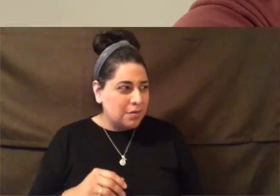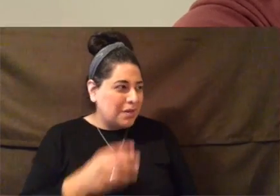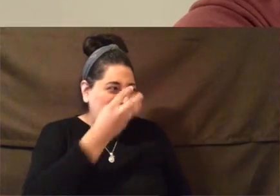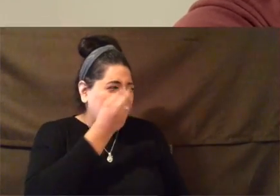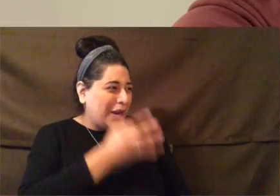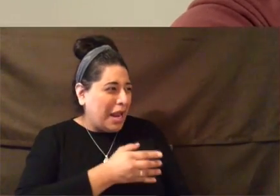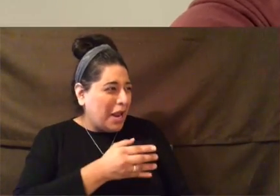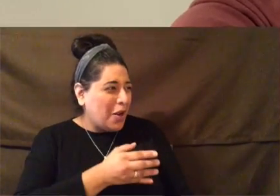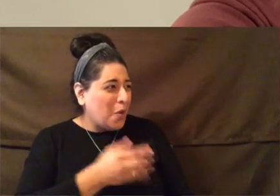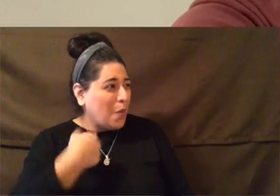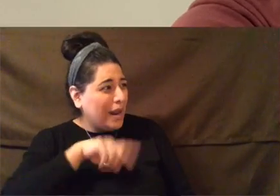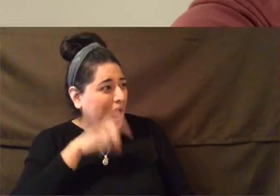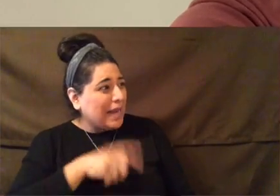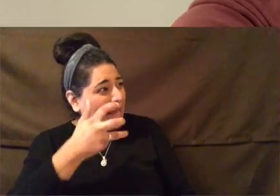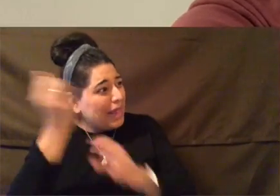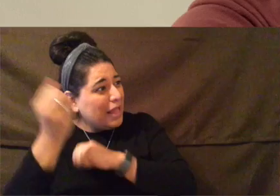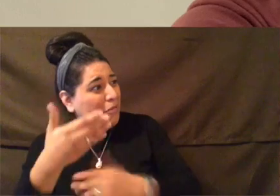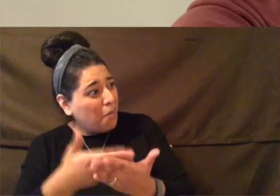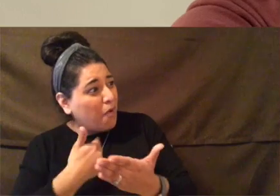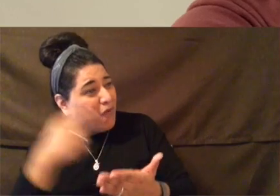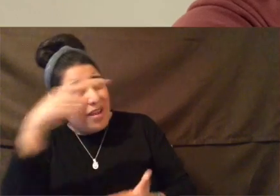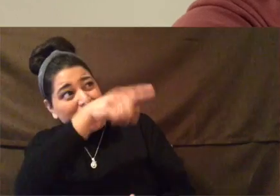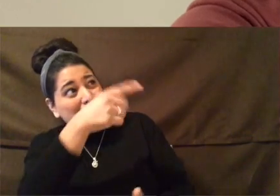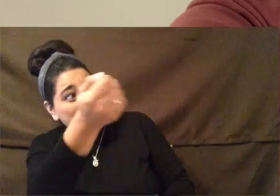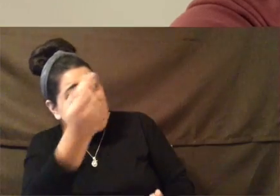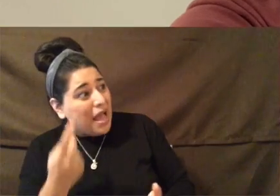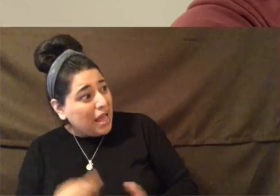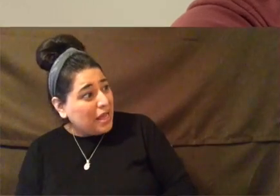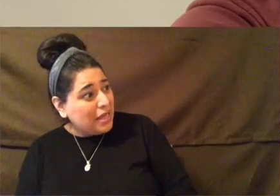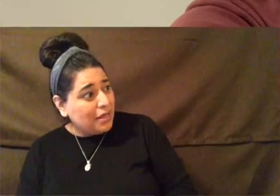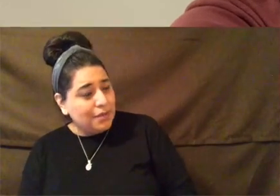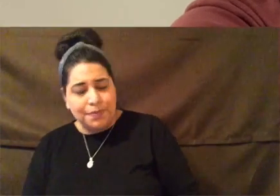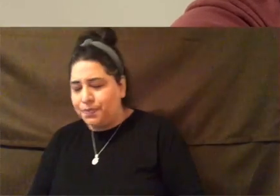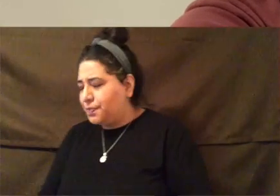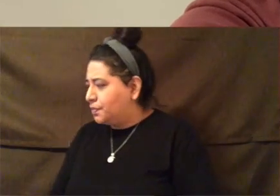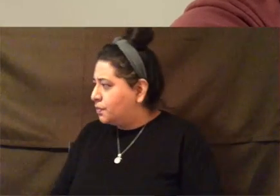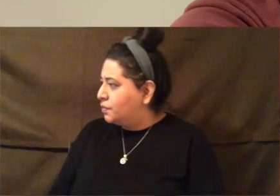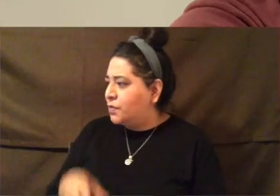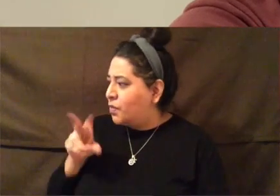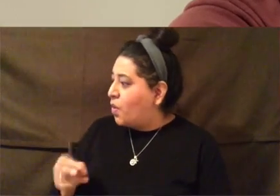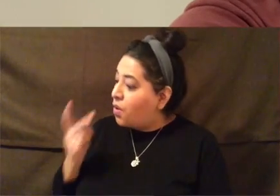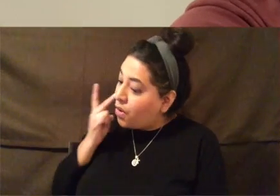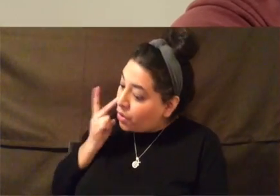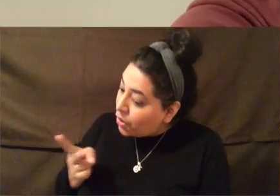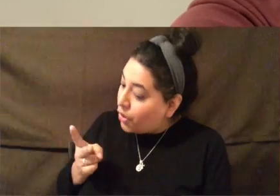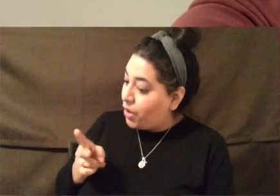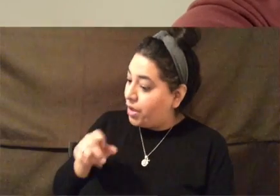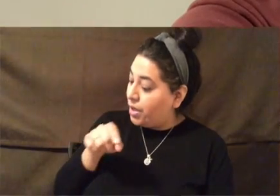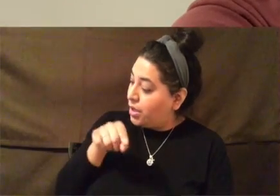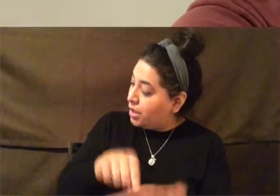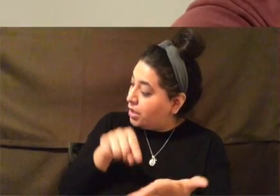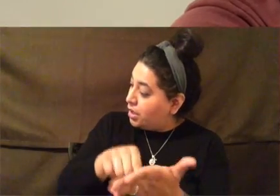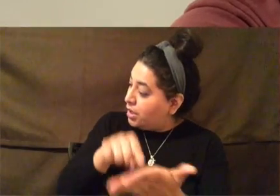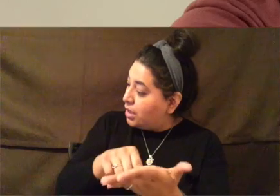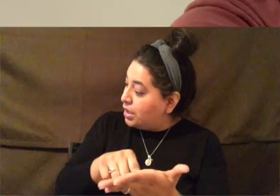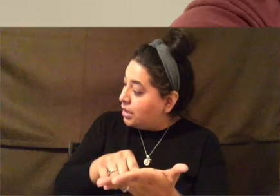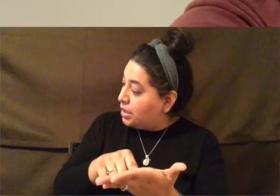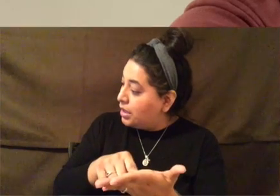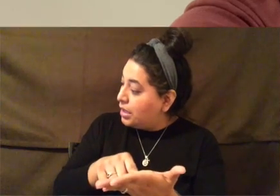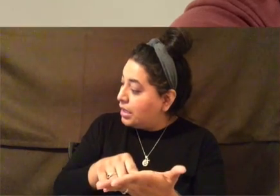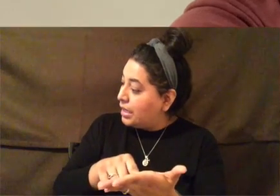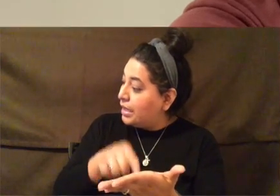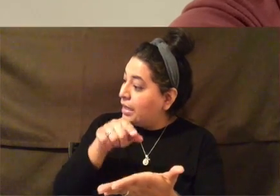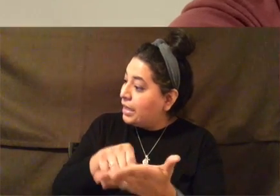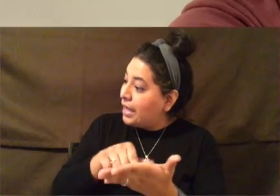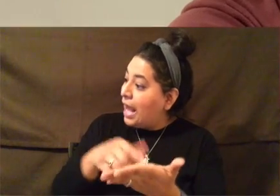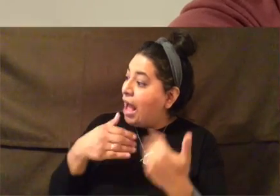of wine. "Who cares? We have to go," said Annie, "before they come back." "No, look," said Jack. He